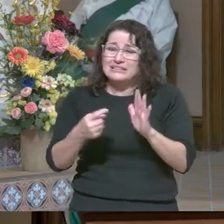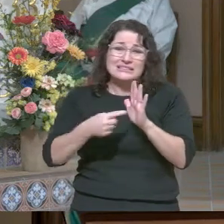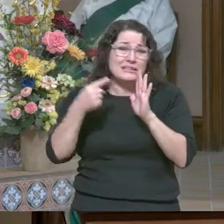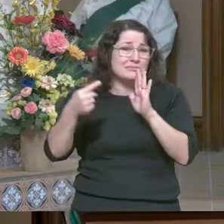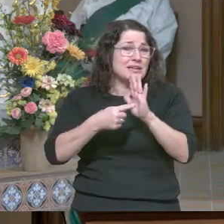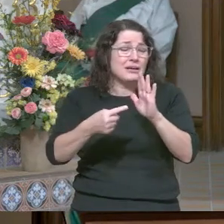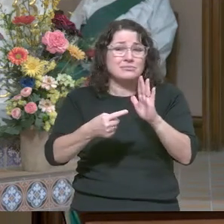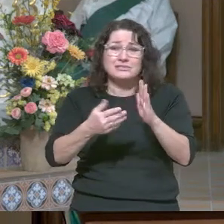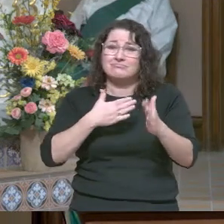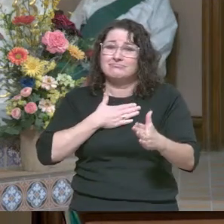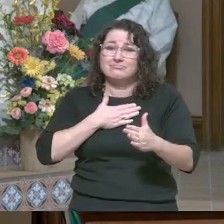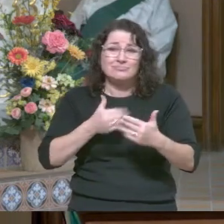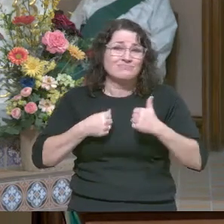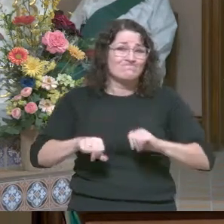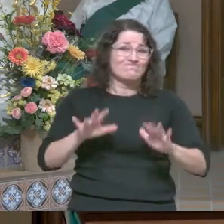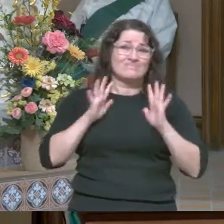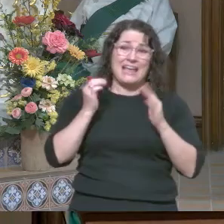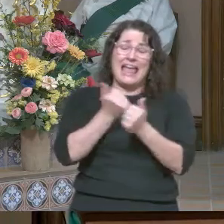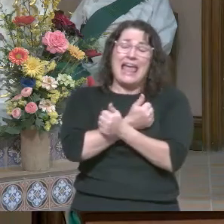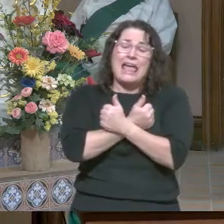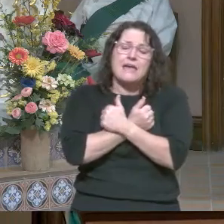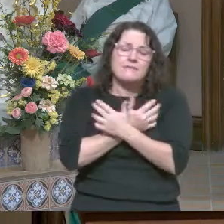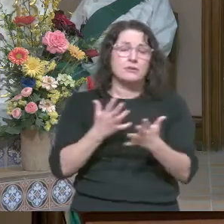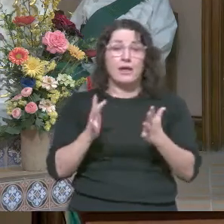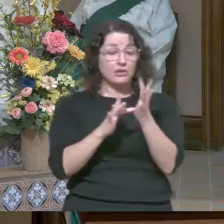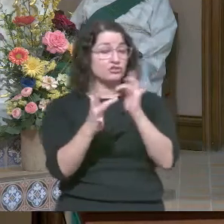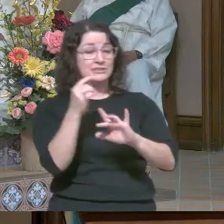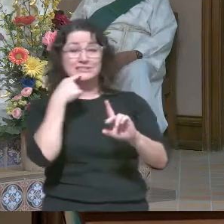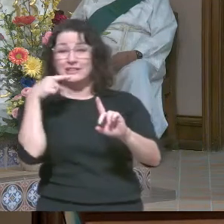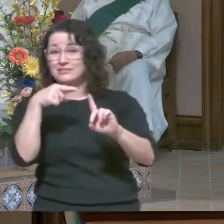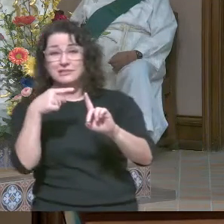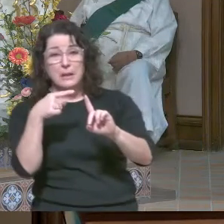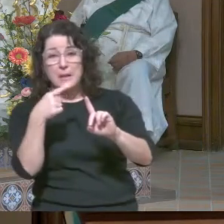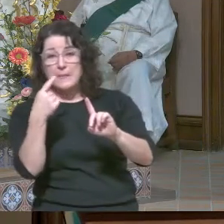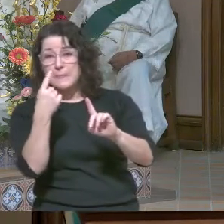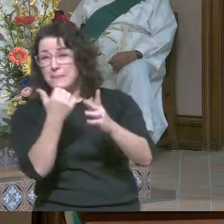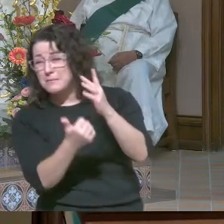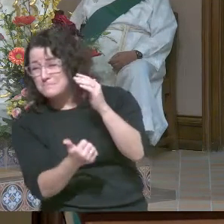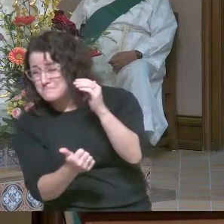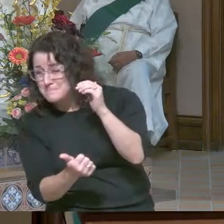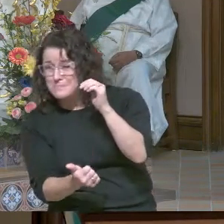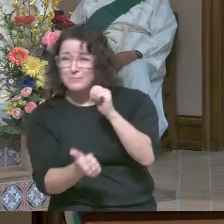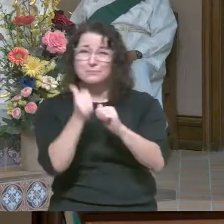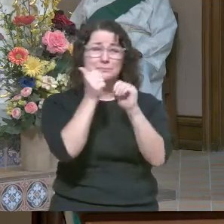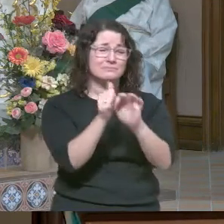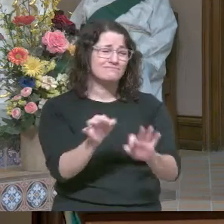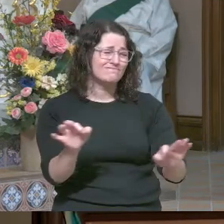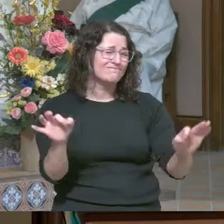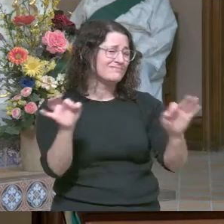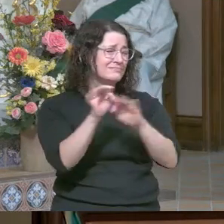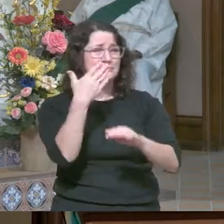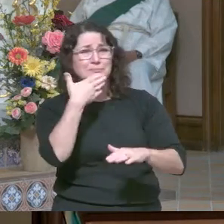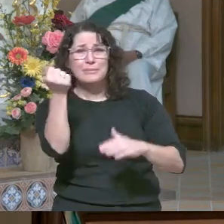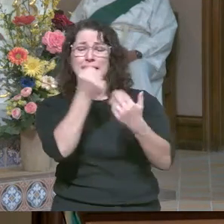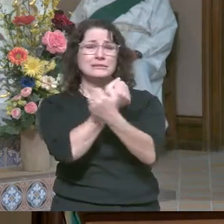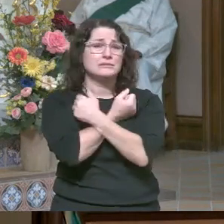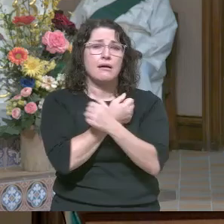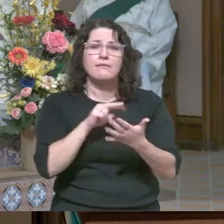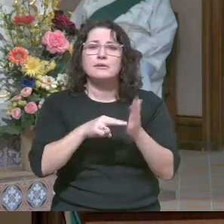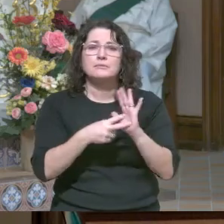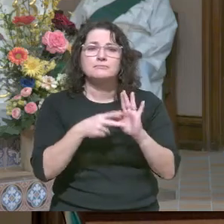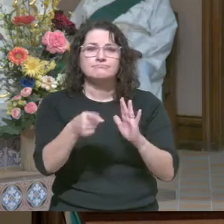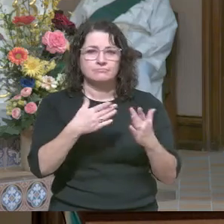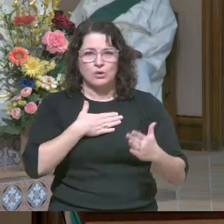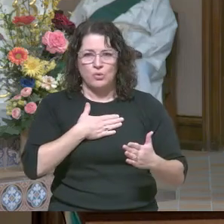and is willing to lay down one's life for one's friends. And Jesus tells us, no greater love is there than one who lays down his life for one's friends.